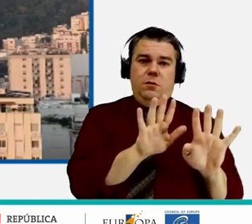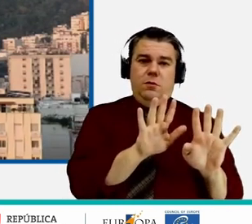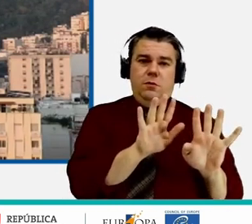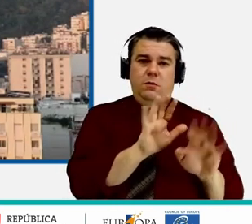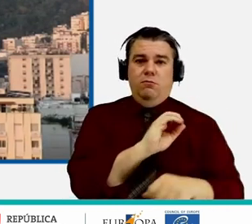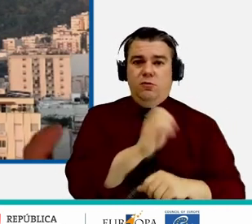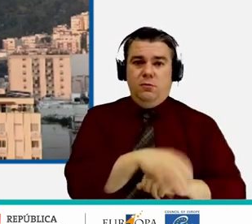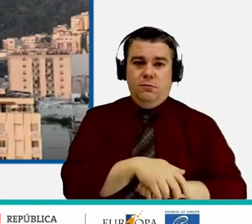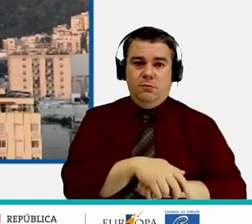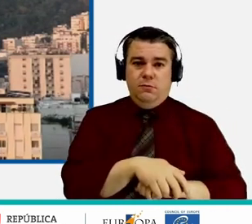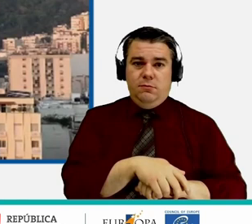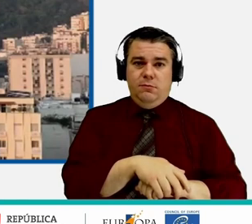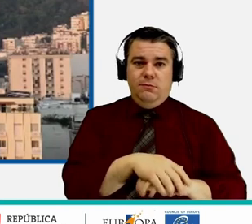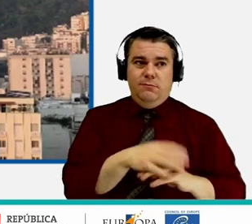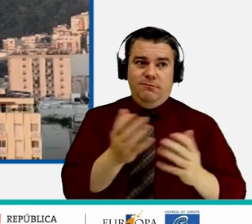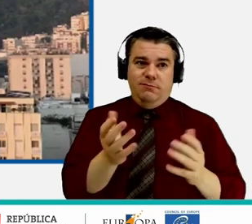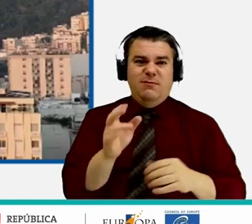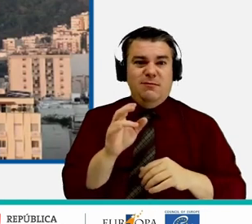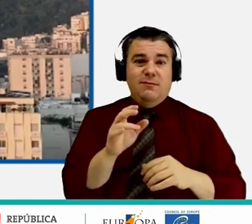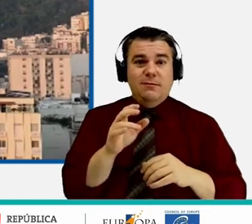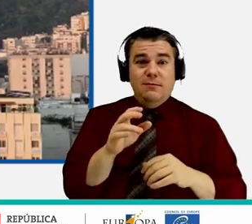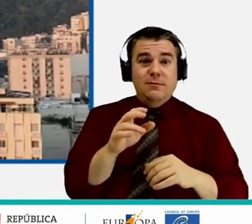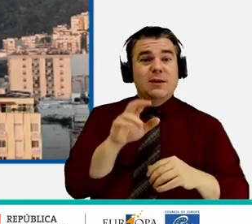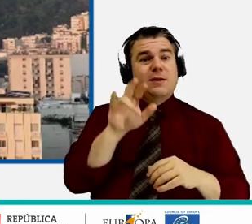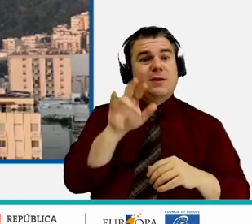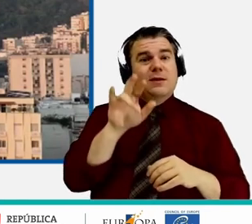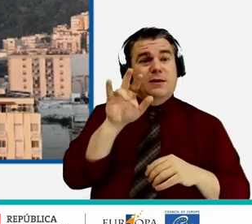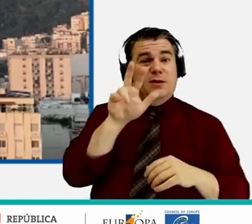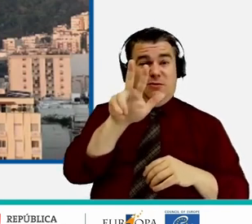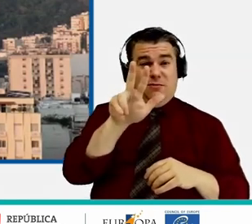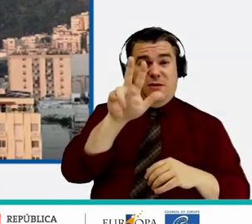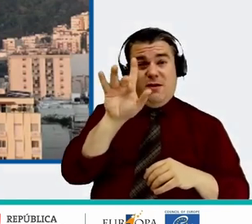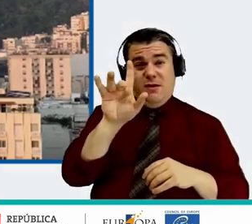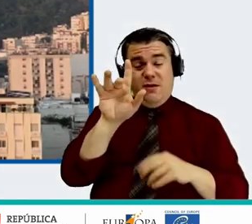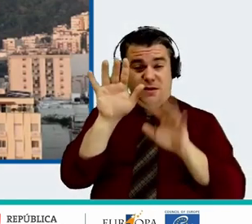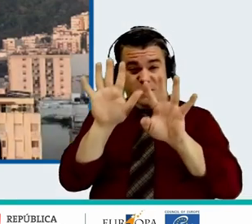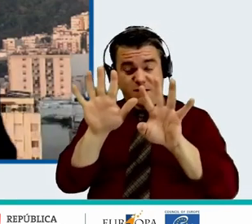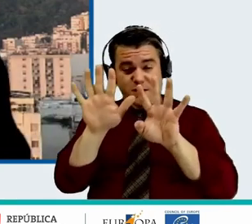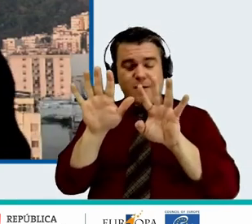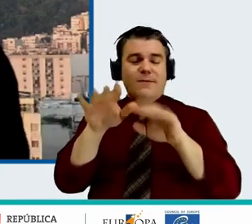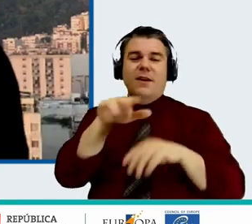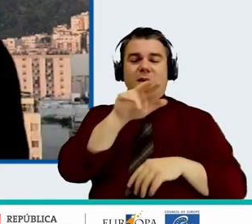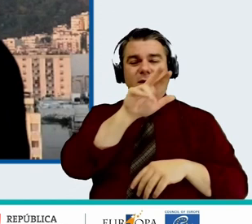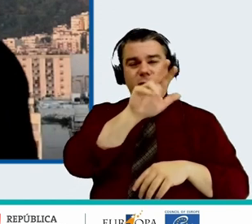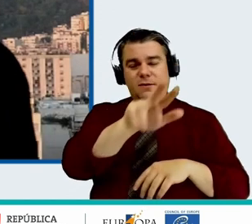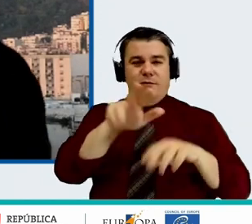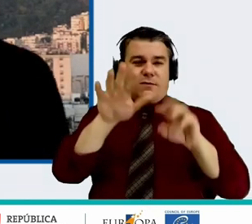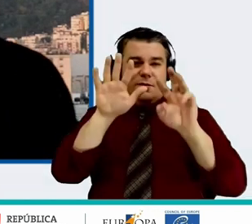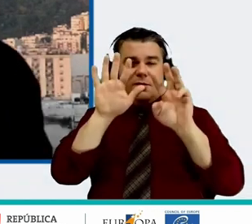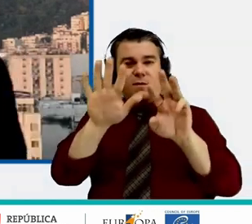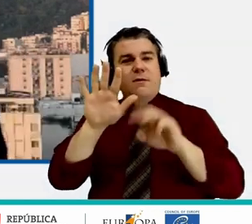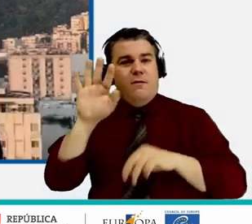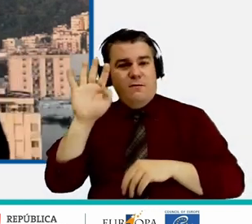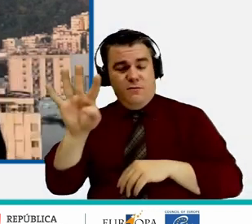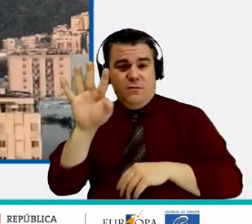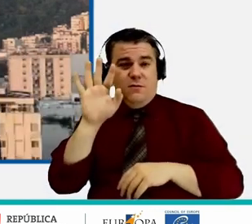for 7 billion from the 384 billion. So we know it globally too, not only when we talk about